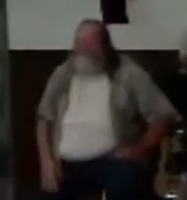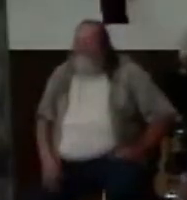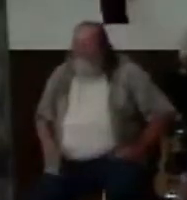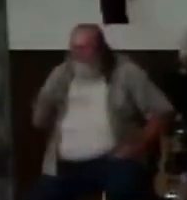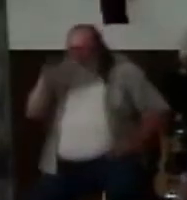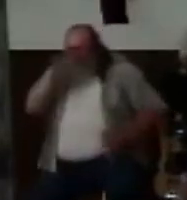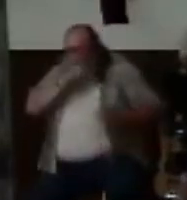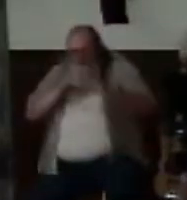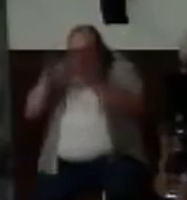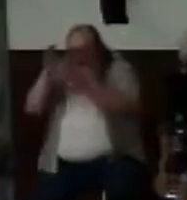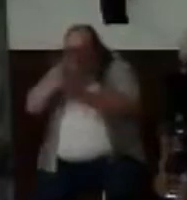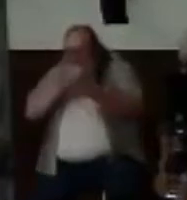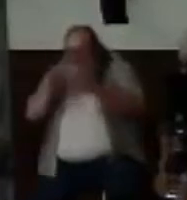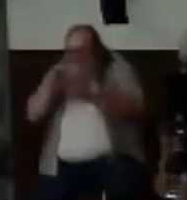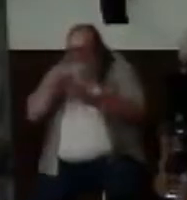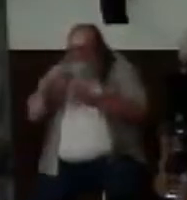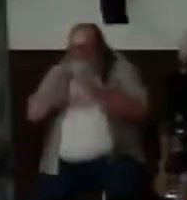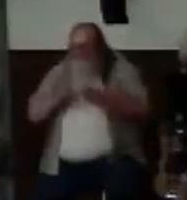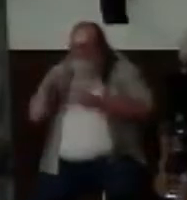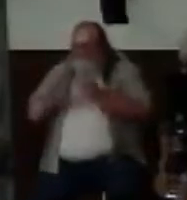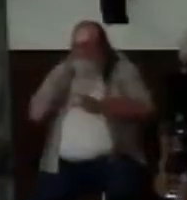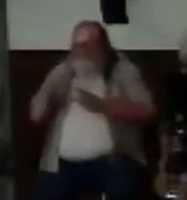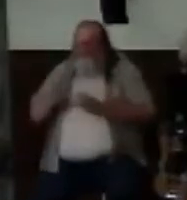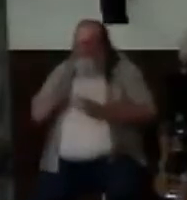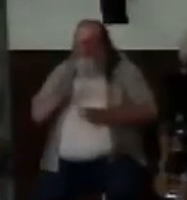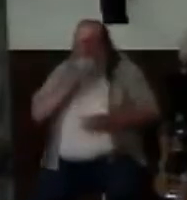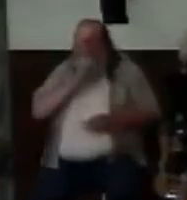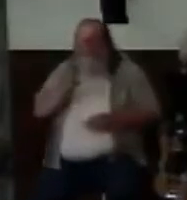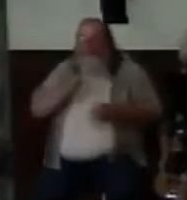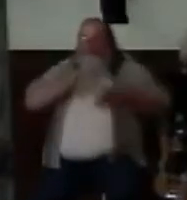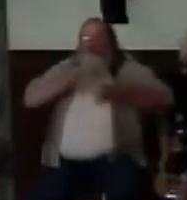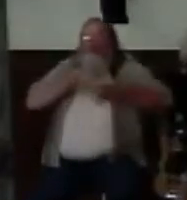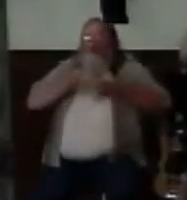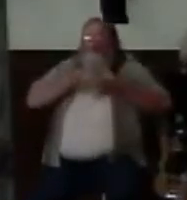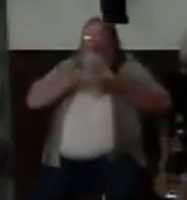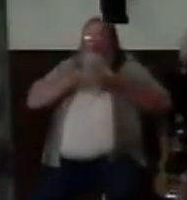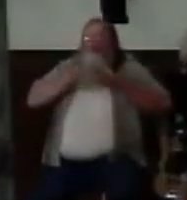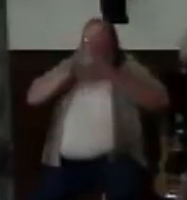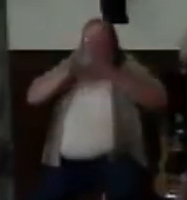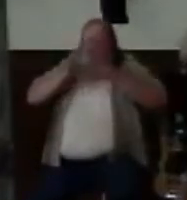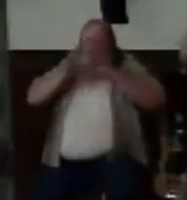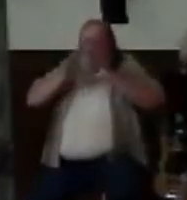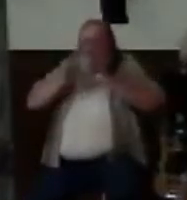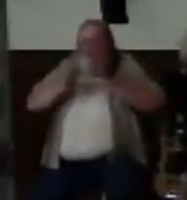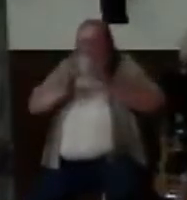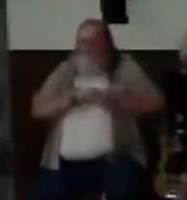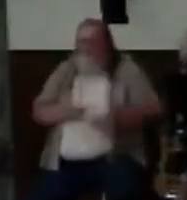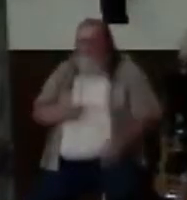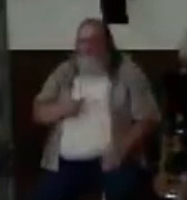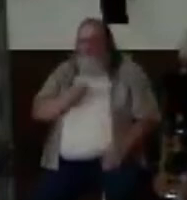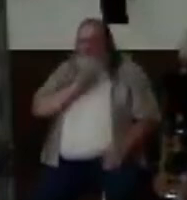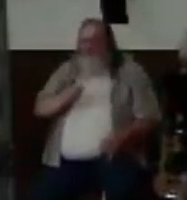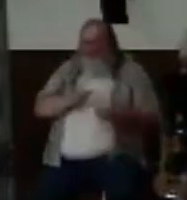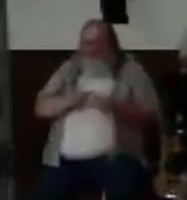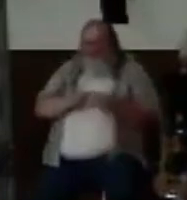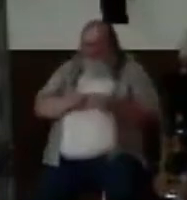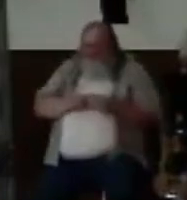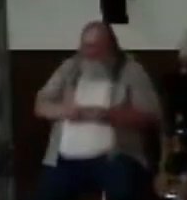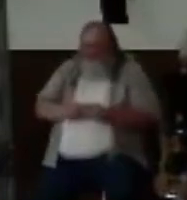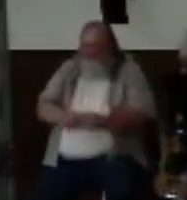thirsty. The lost are thirsty, and they won't survive on unclean water.